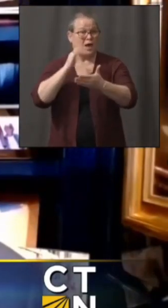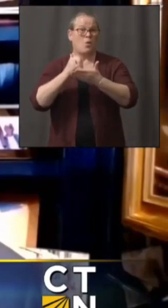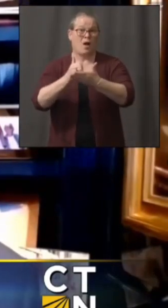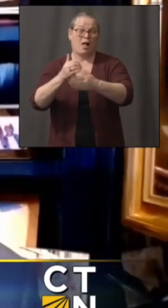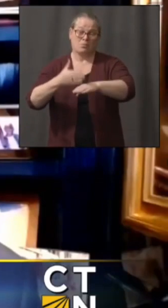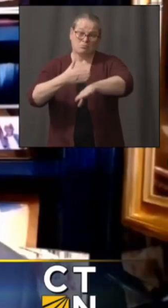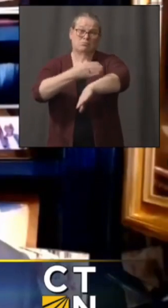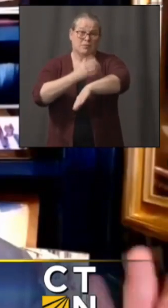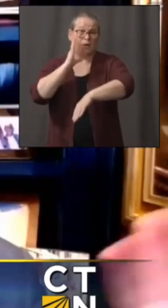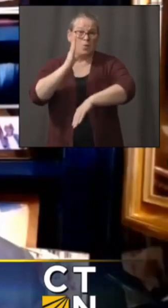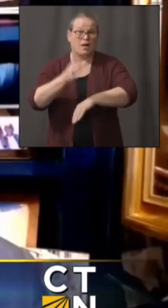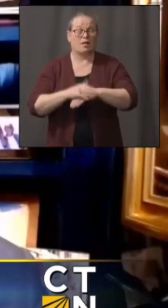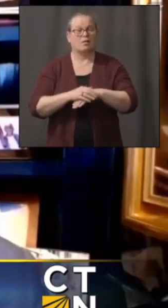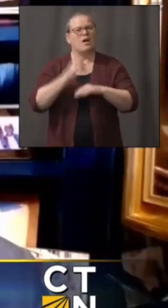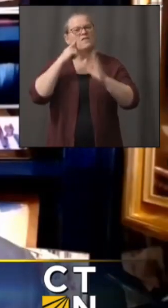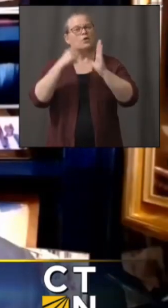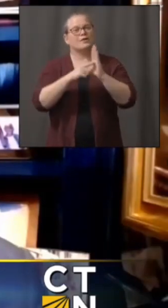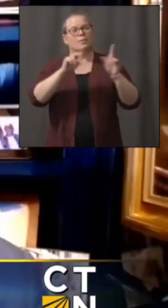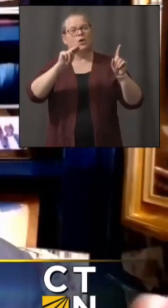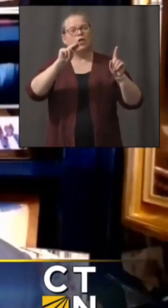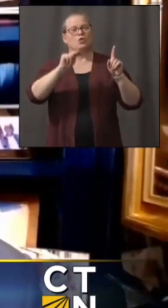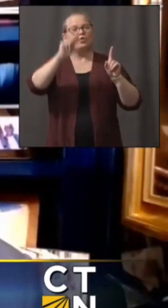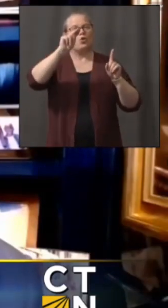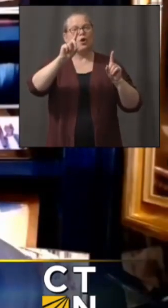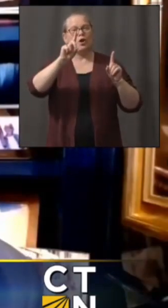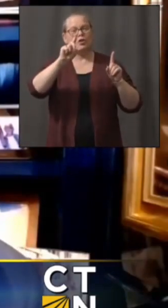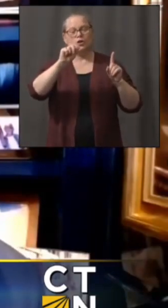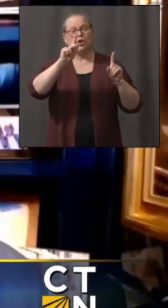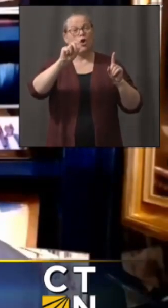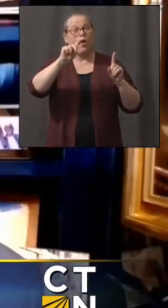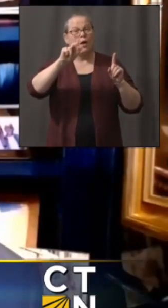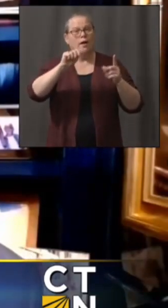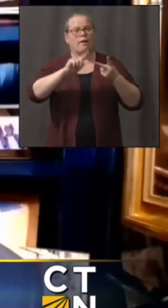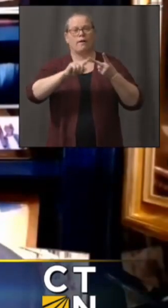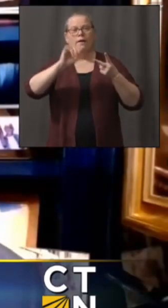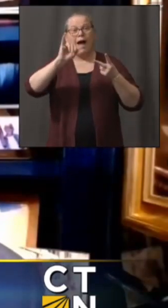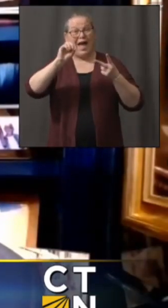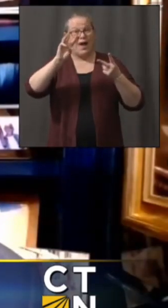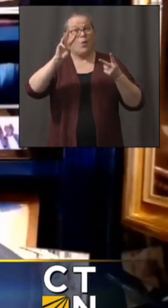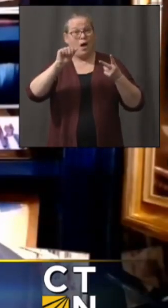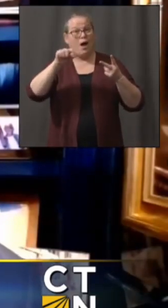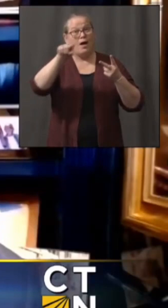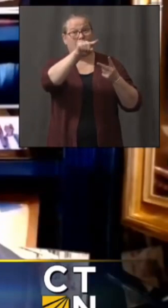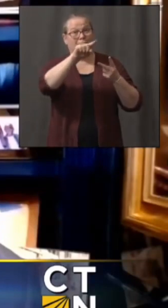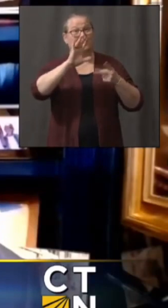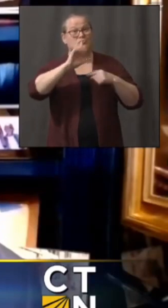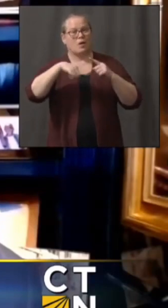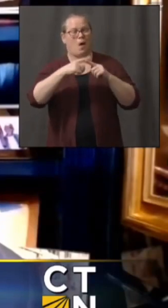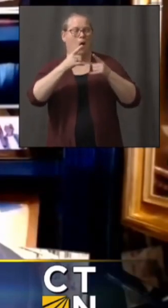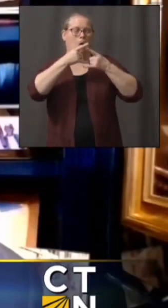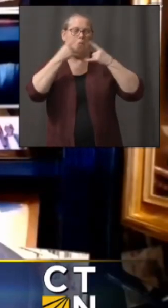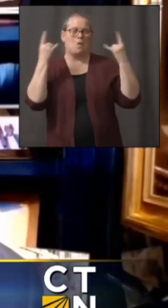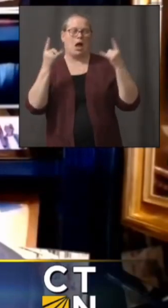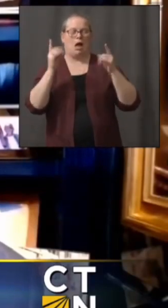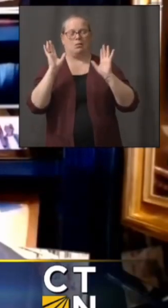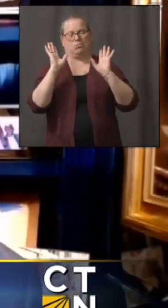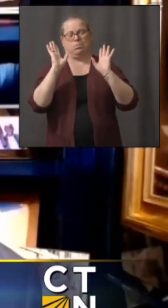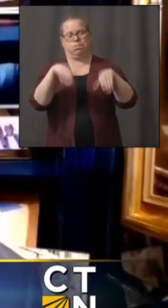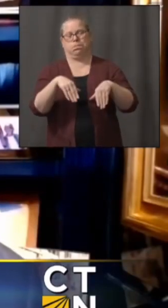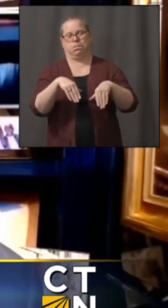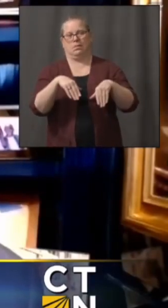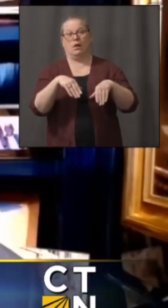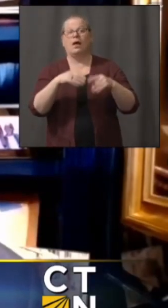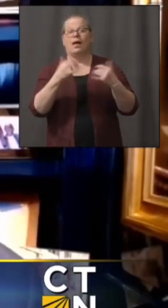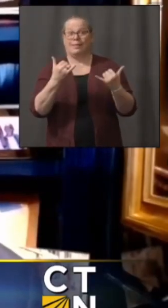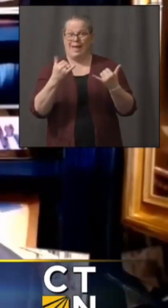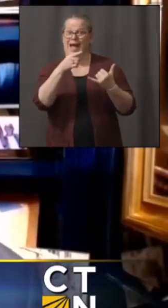and a few places that said, oh, masks are for wimps, I think people have come around to what we got to do to keep safe, even in the reddest of